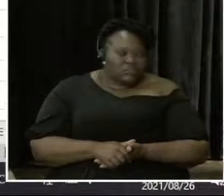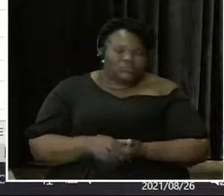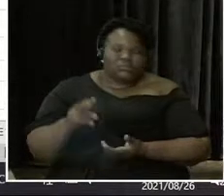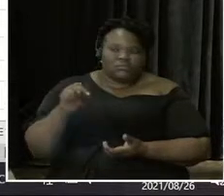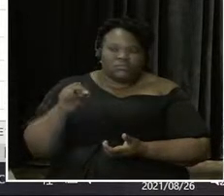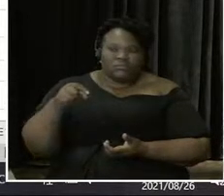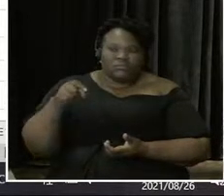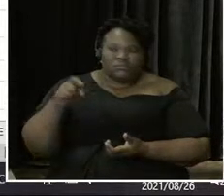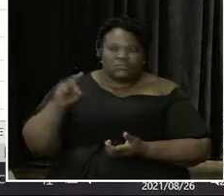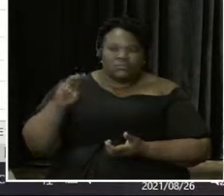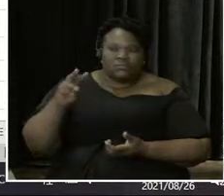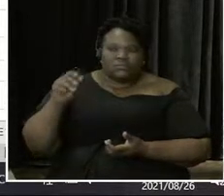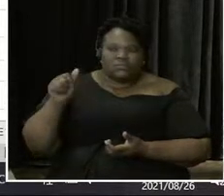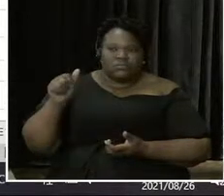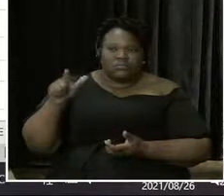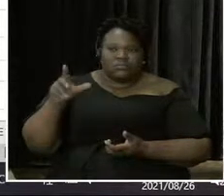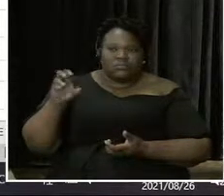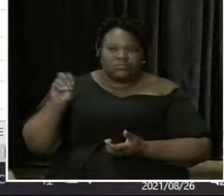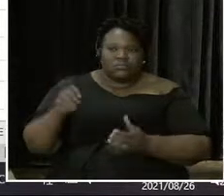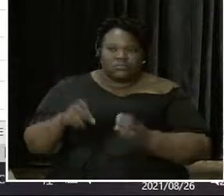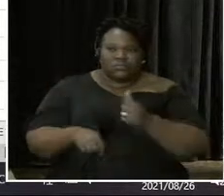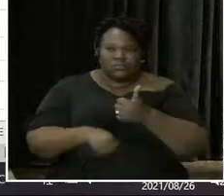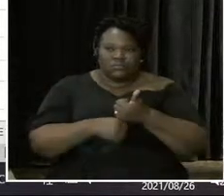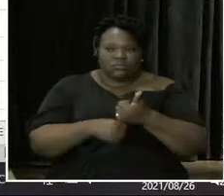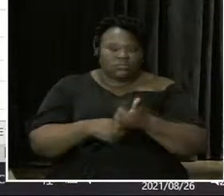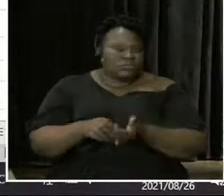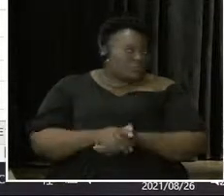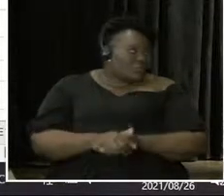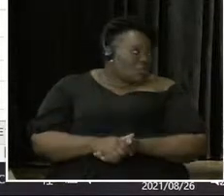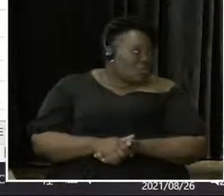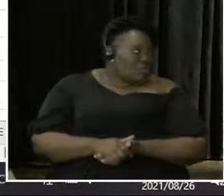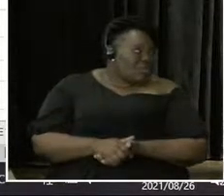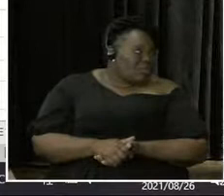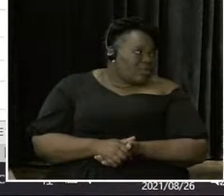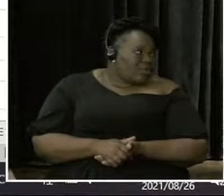Ngumalo? Kumalo support. Ngumalo supports.